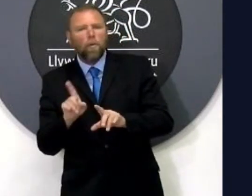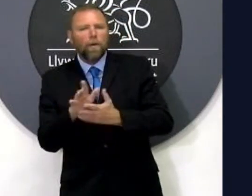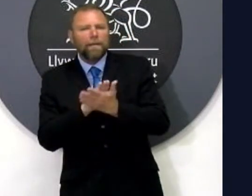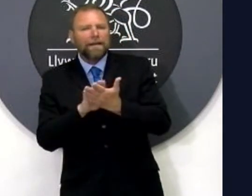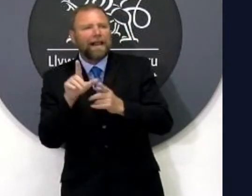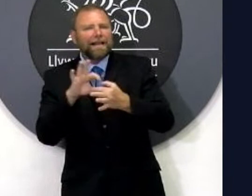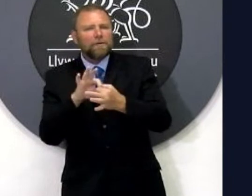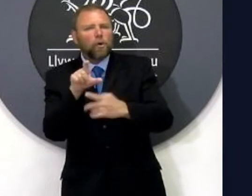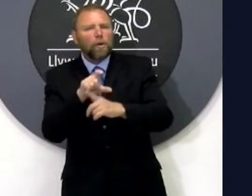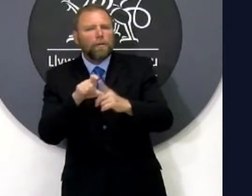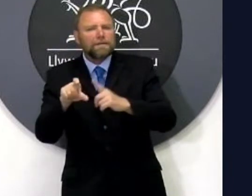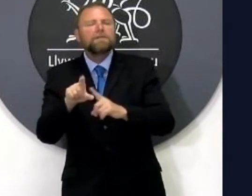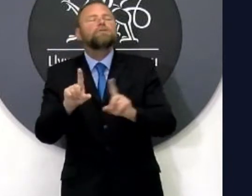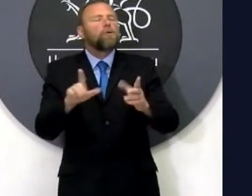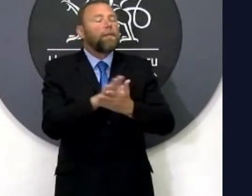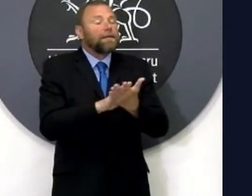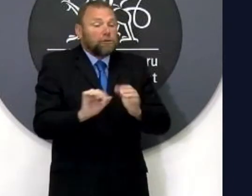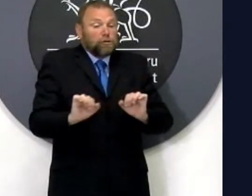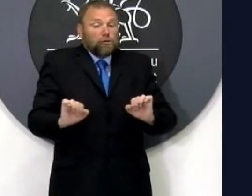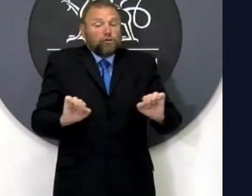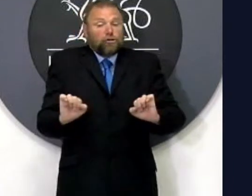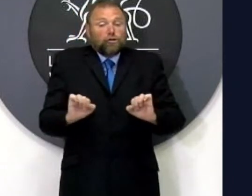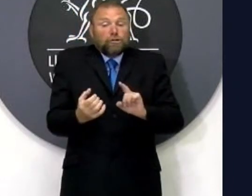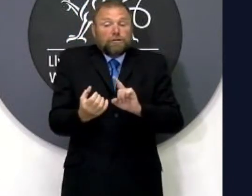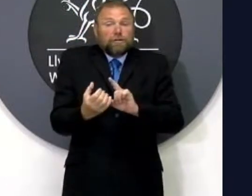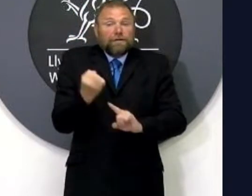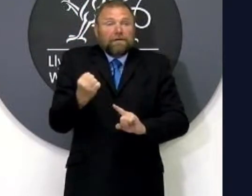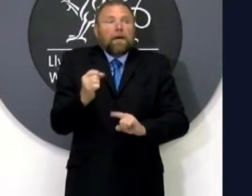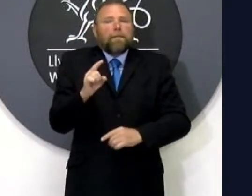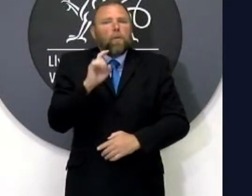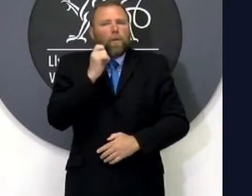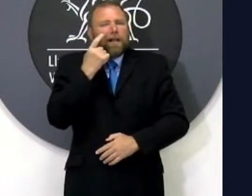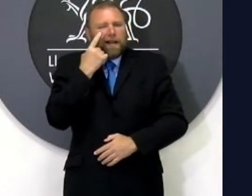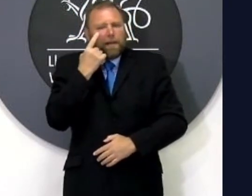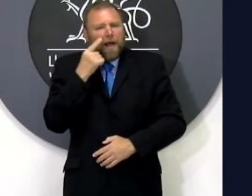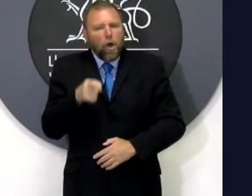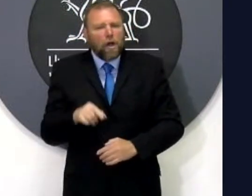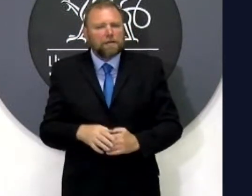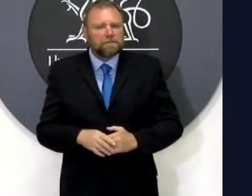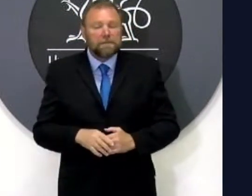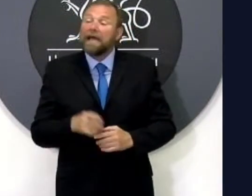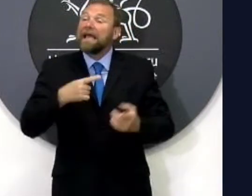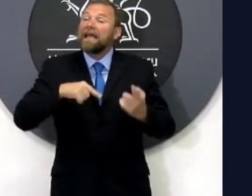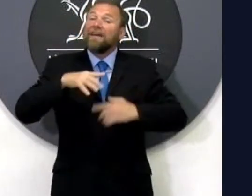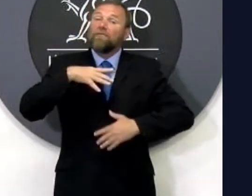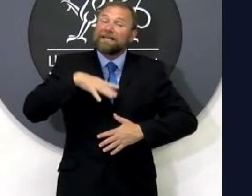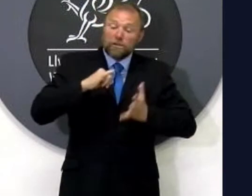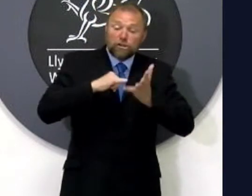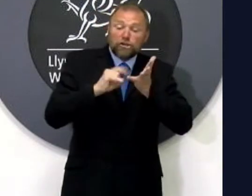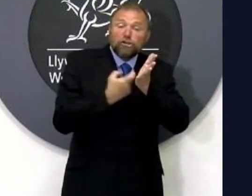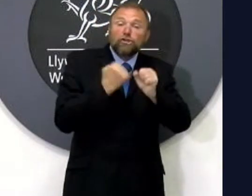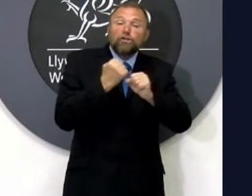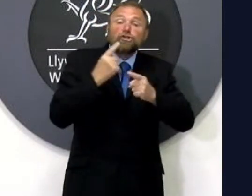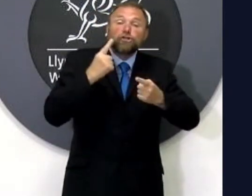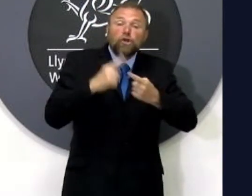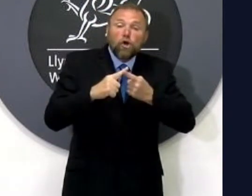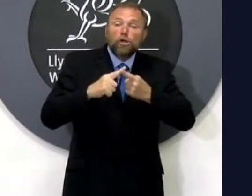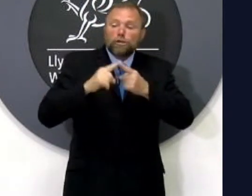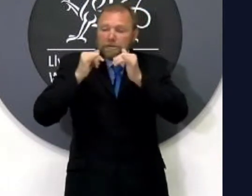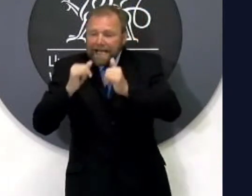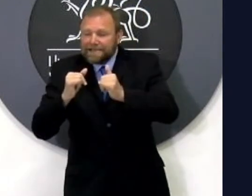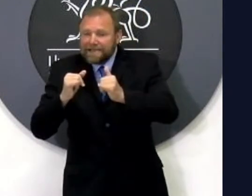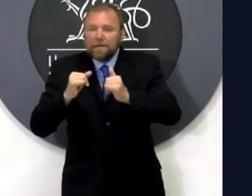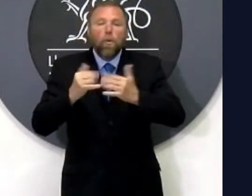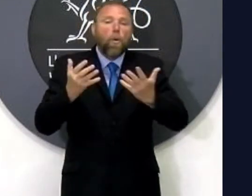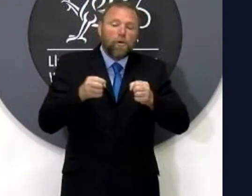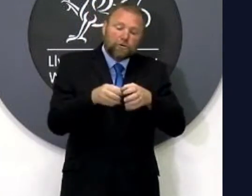So we're not there yet, but we will keep an eye on things. And if we need to do some surge testing, some surge vaccinations, we will certainly do